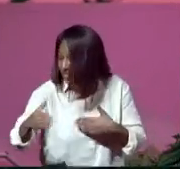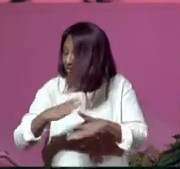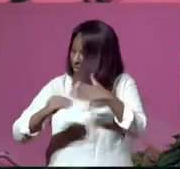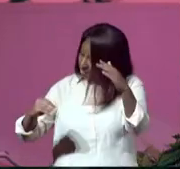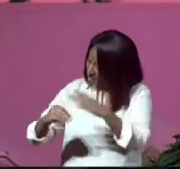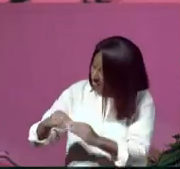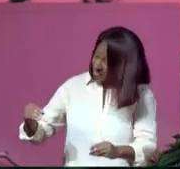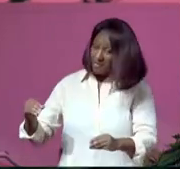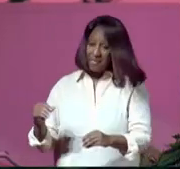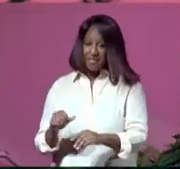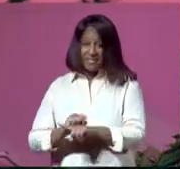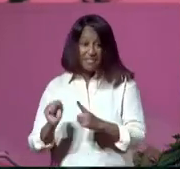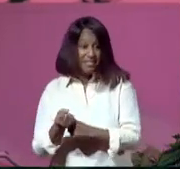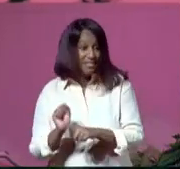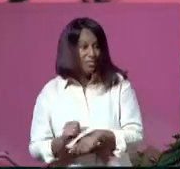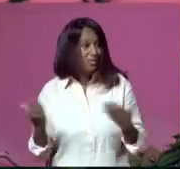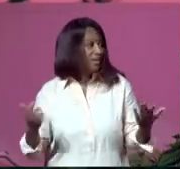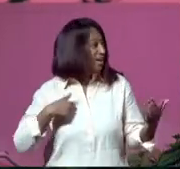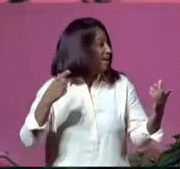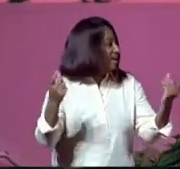comfortable in the stuff I do.